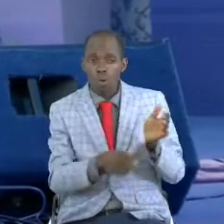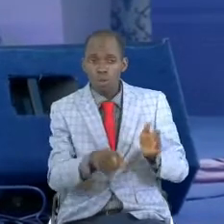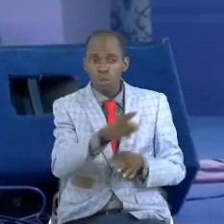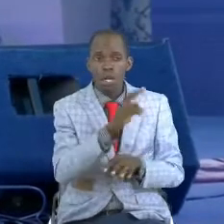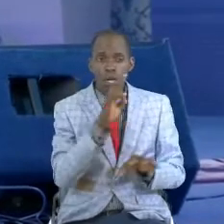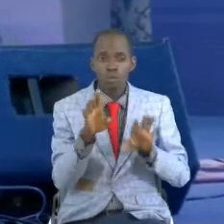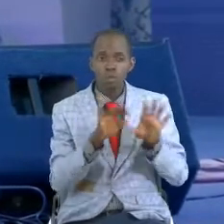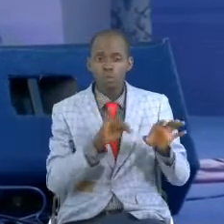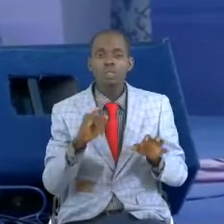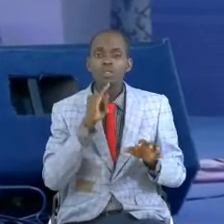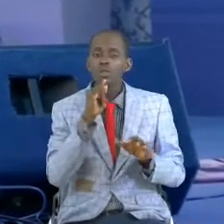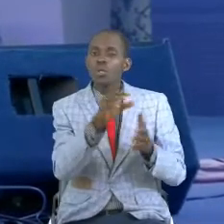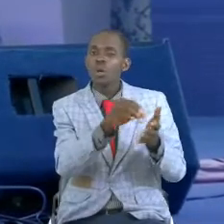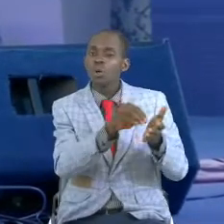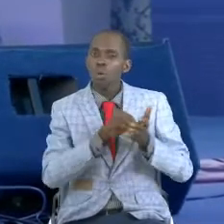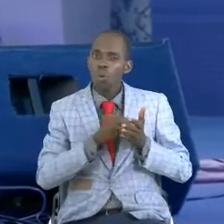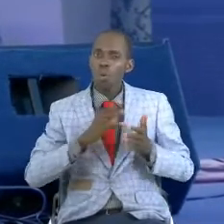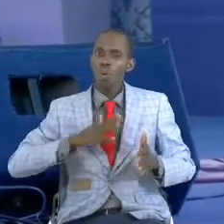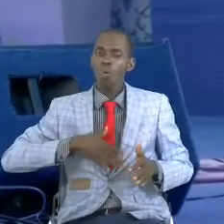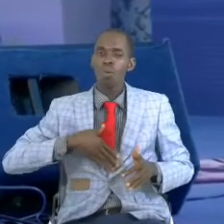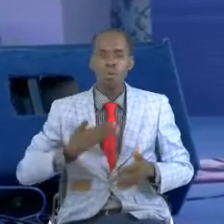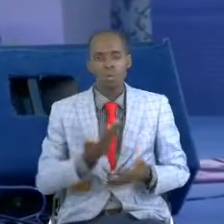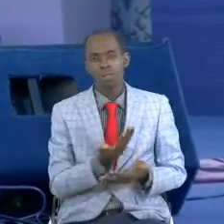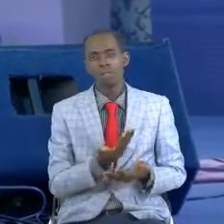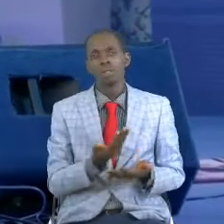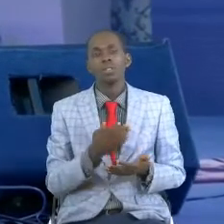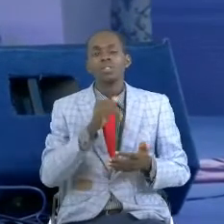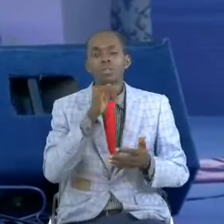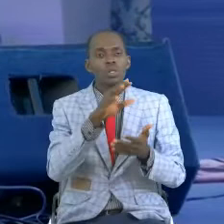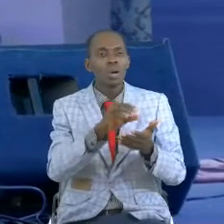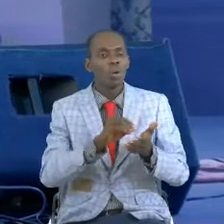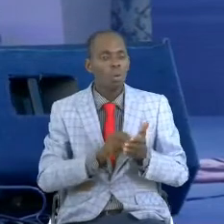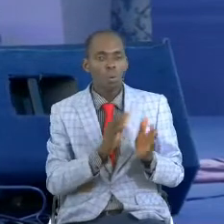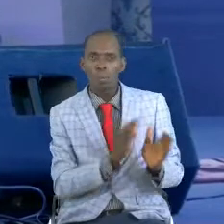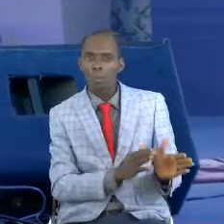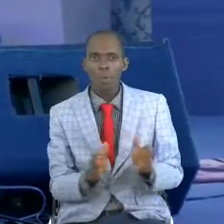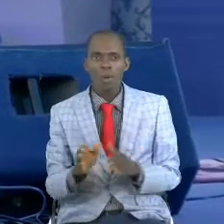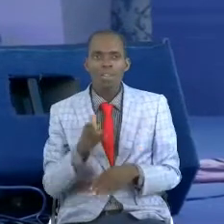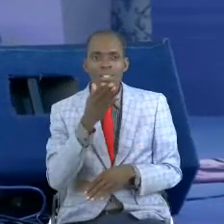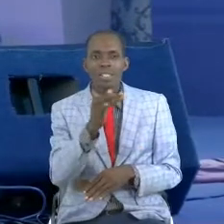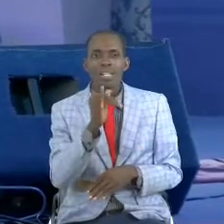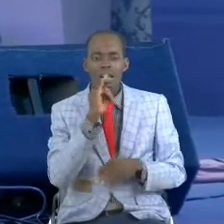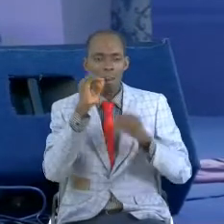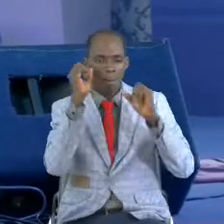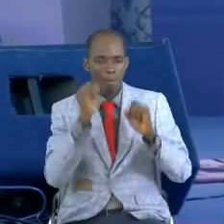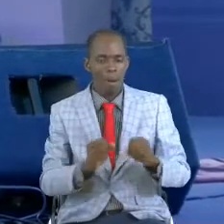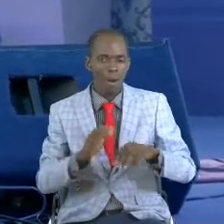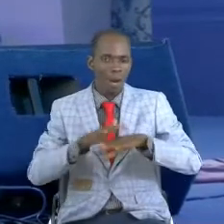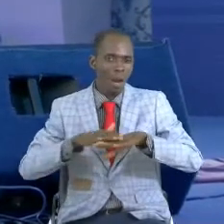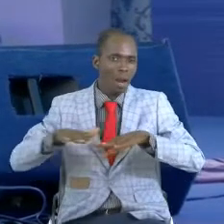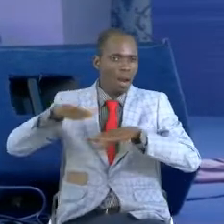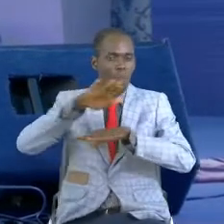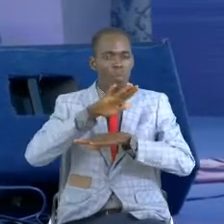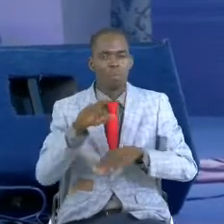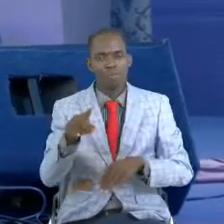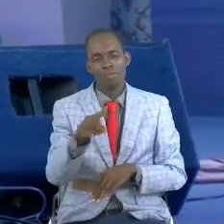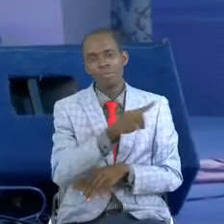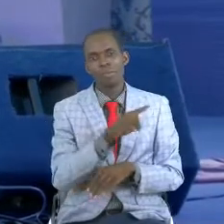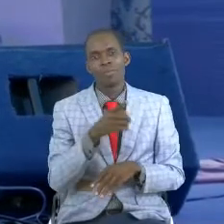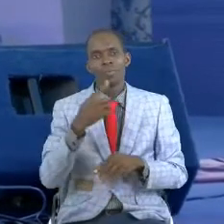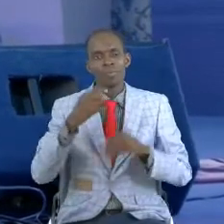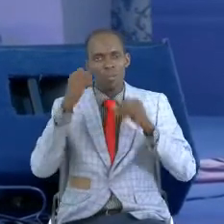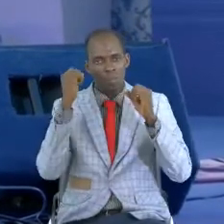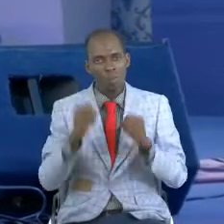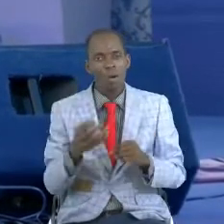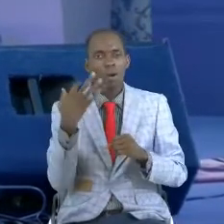they are doing is not their plan. There is a power above them, the power of depravity